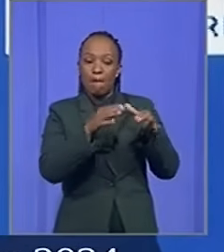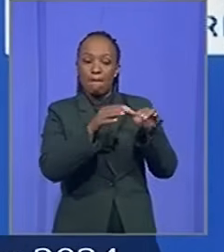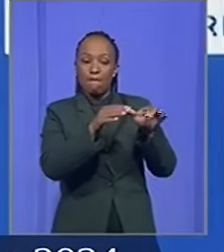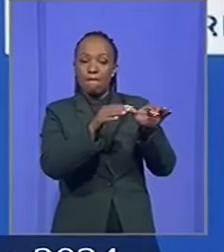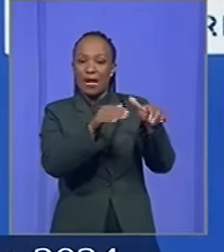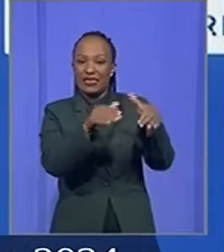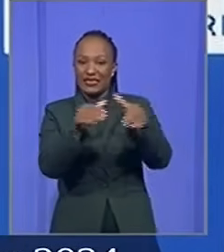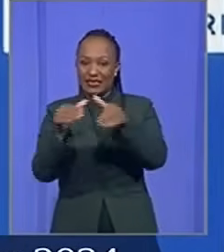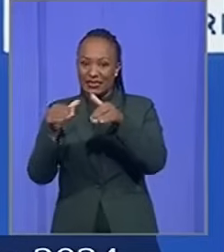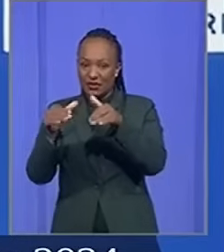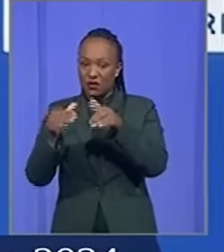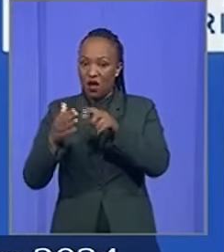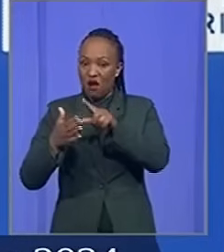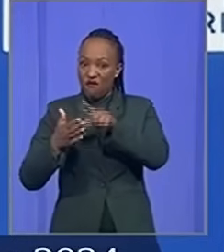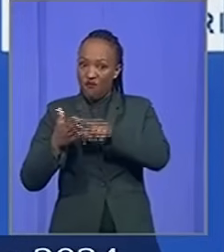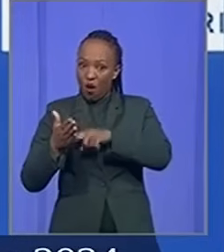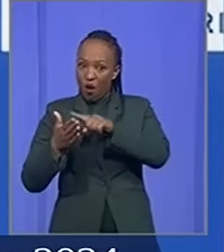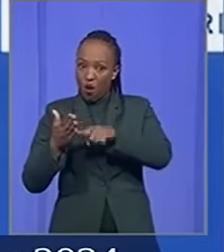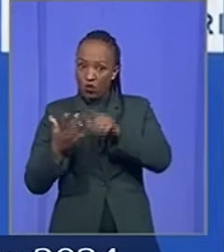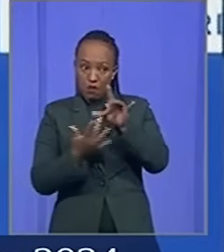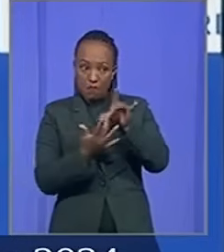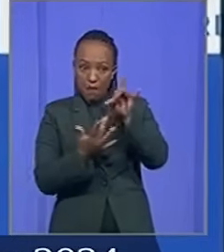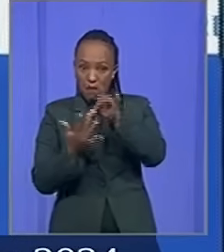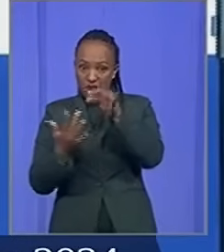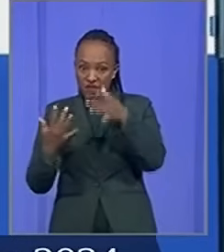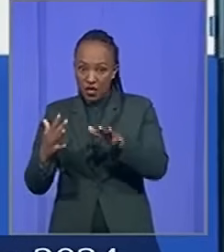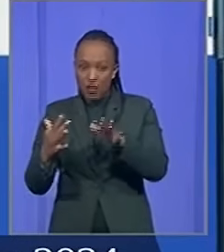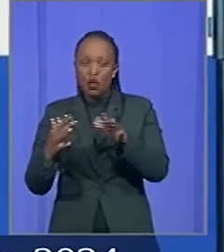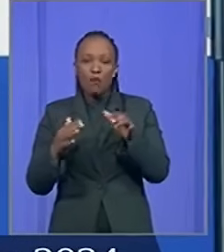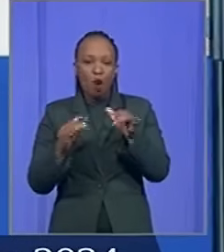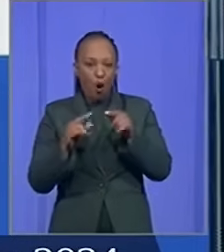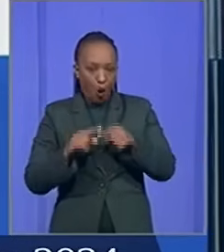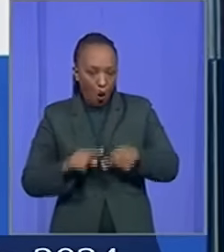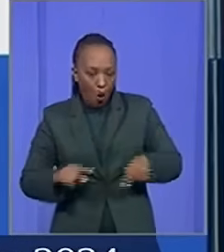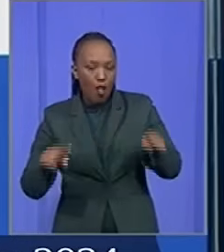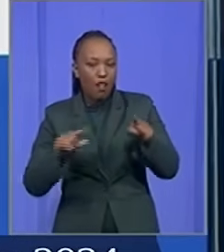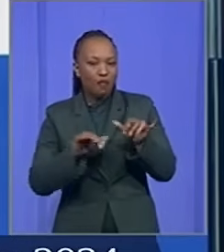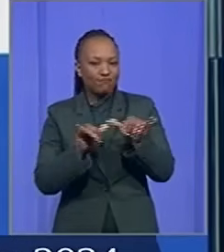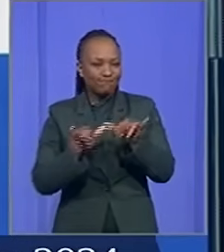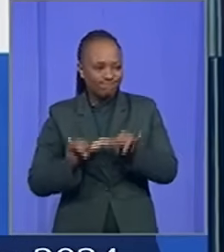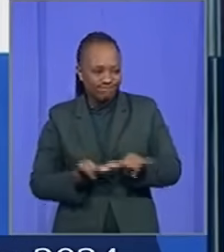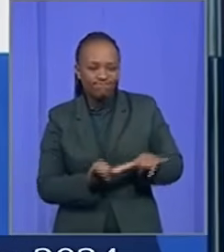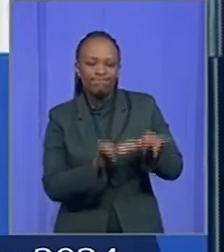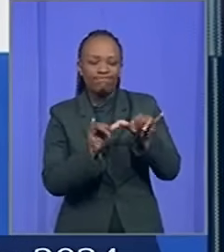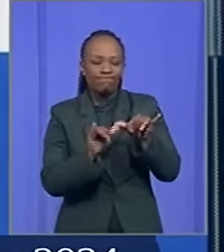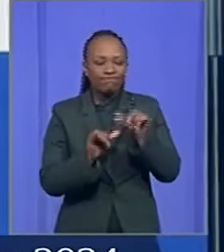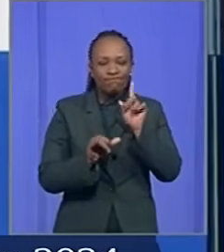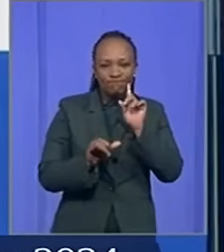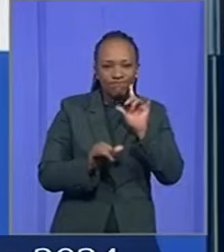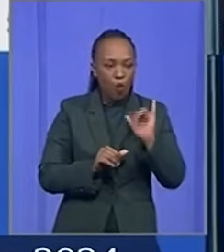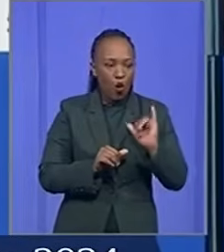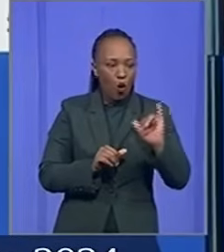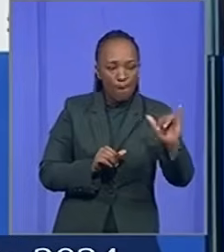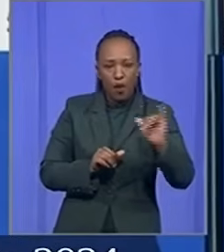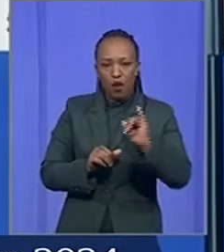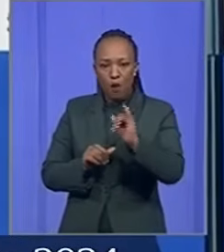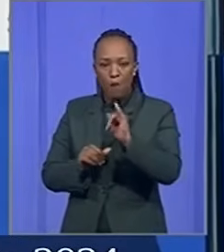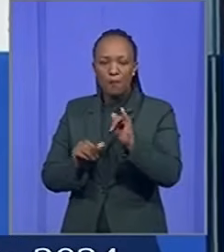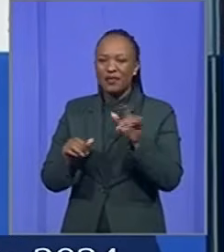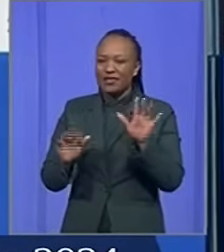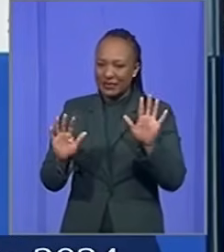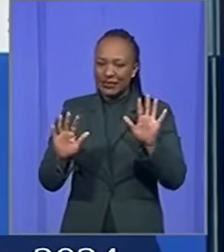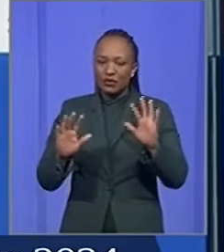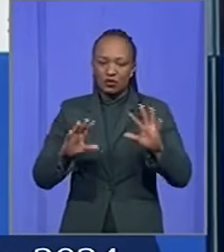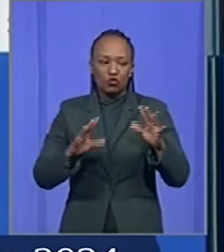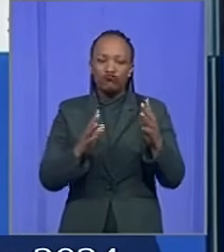voted to find common ground, to overcome their differences, to act